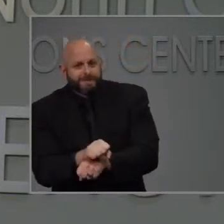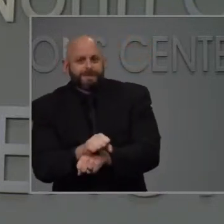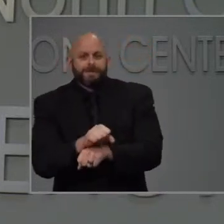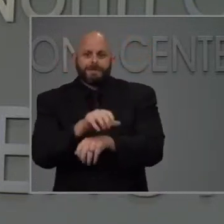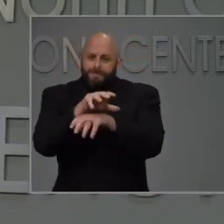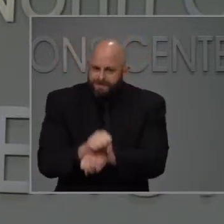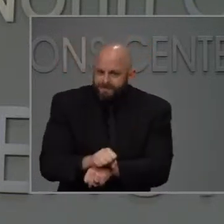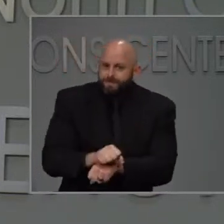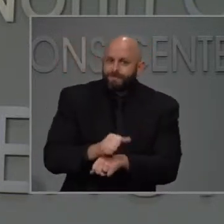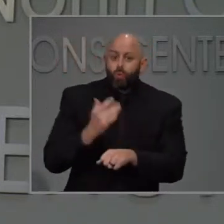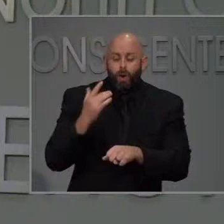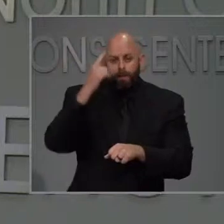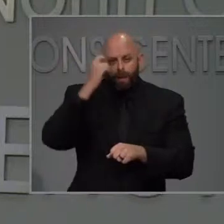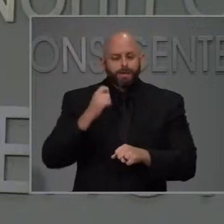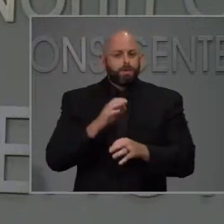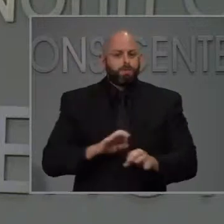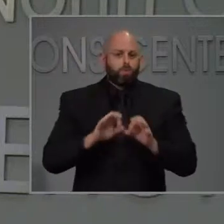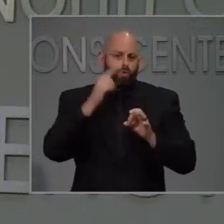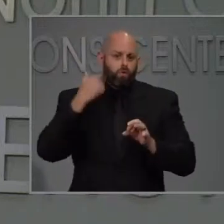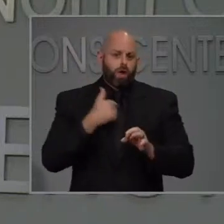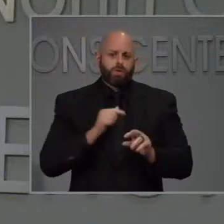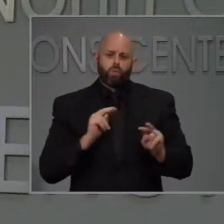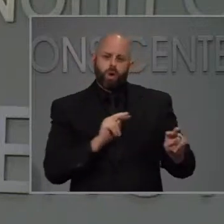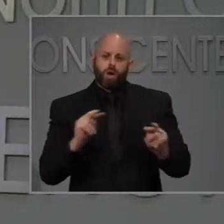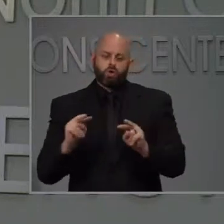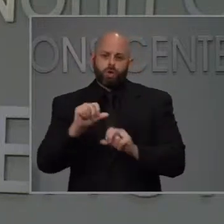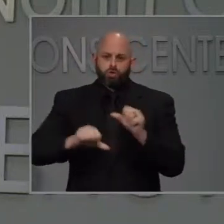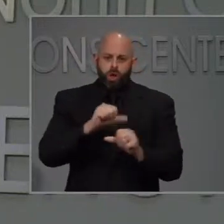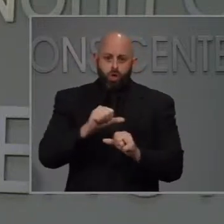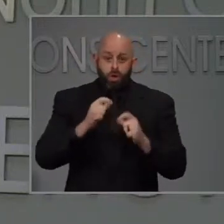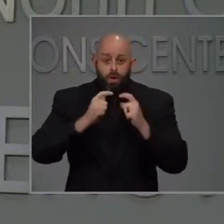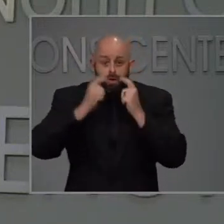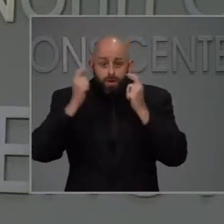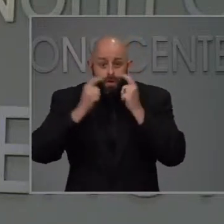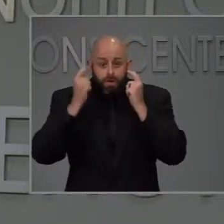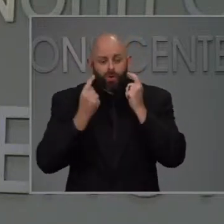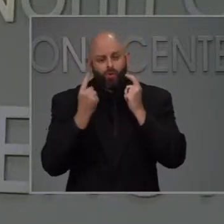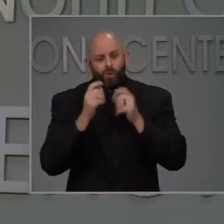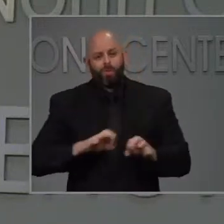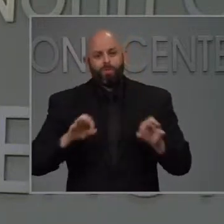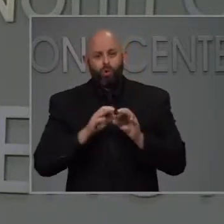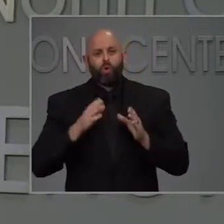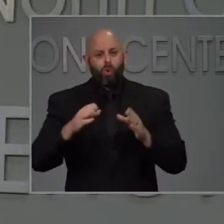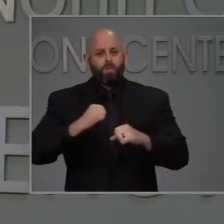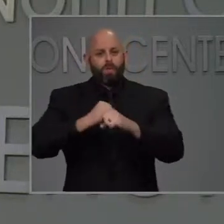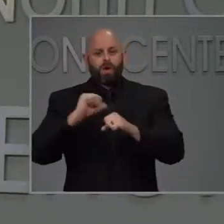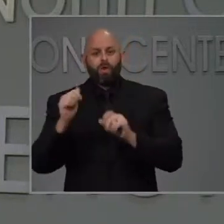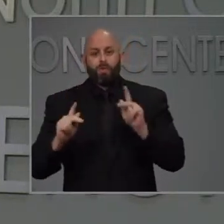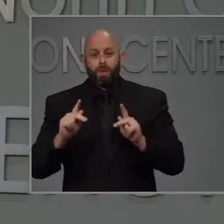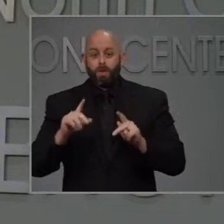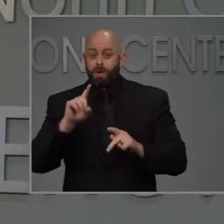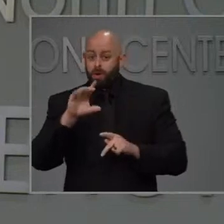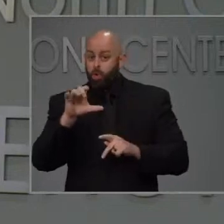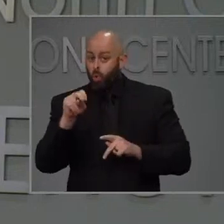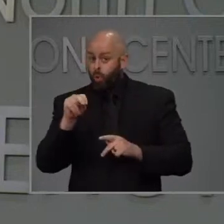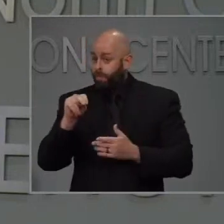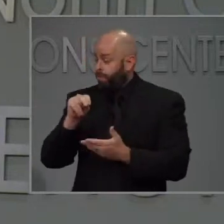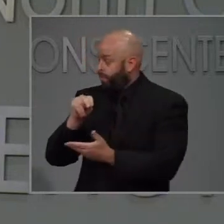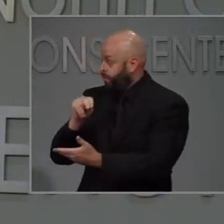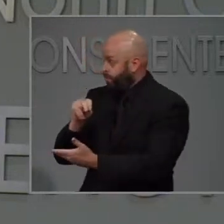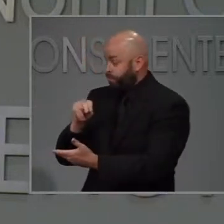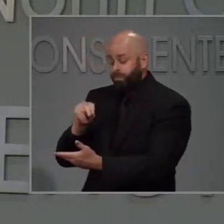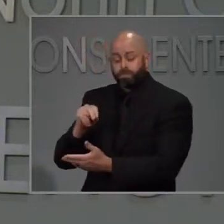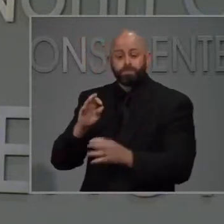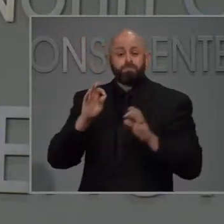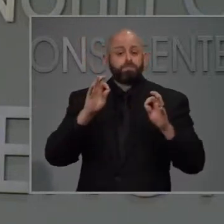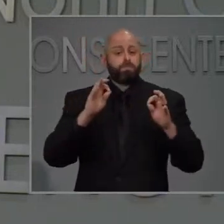other, and wearing a face covering is one of the important ways to do that. Dr. Cohen? We thank you